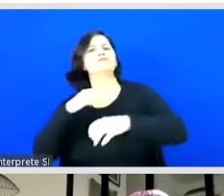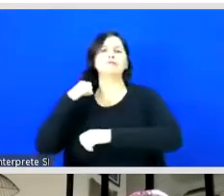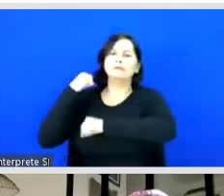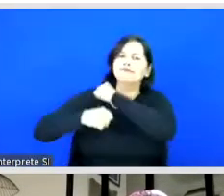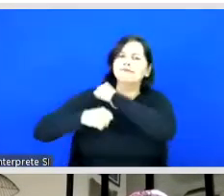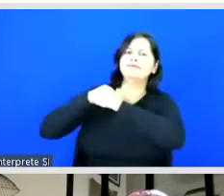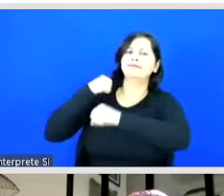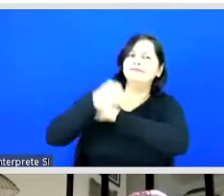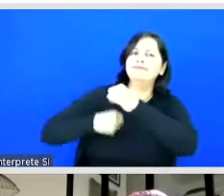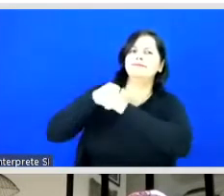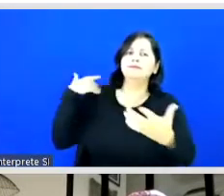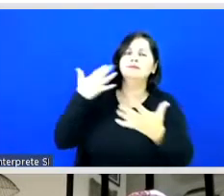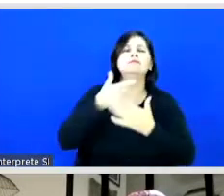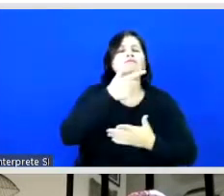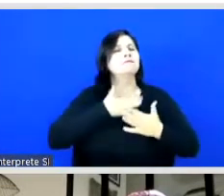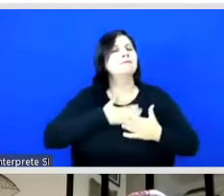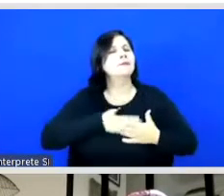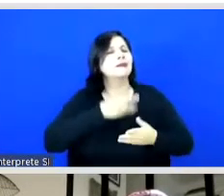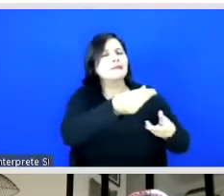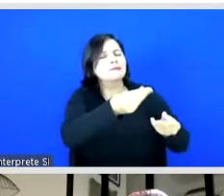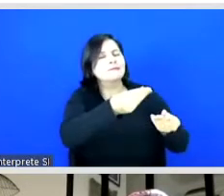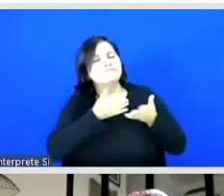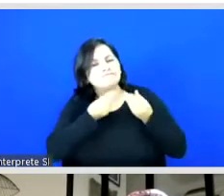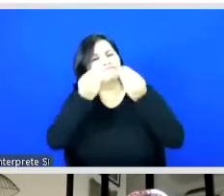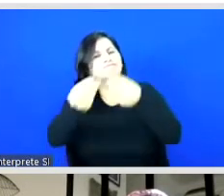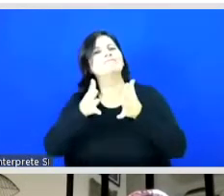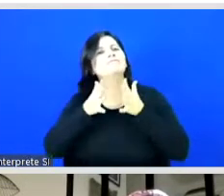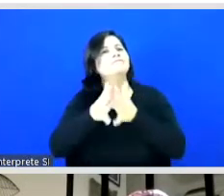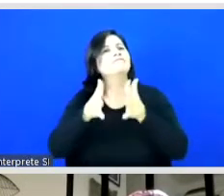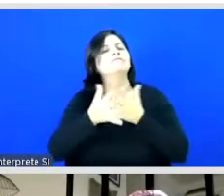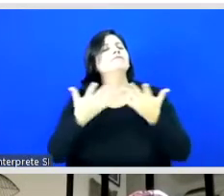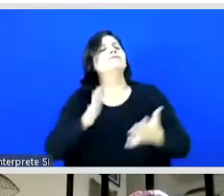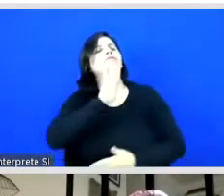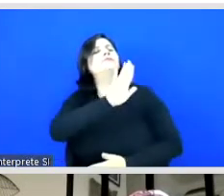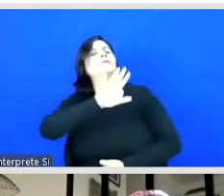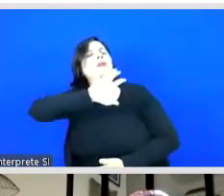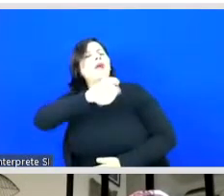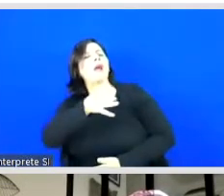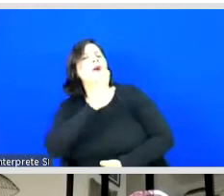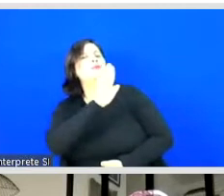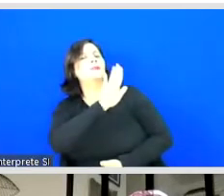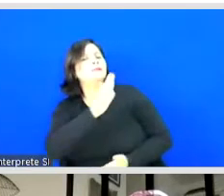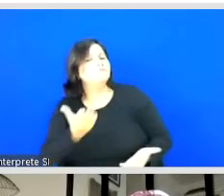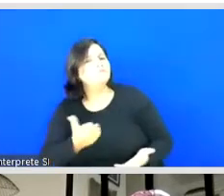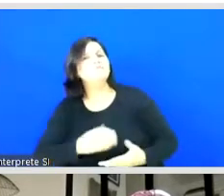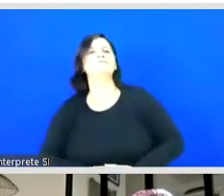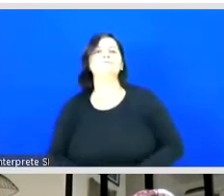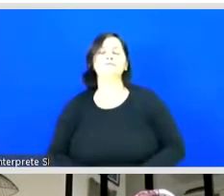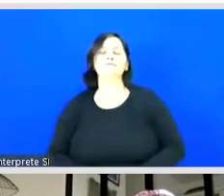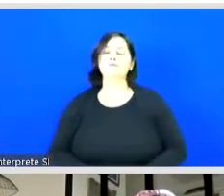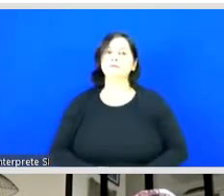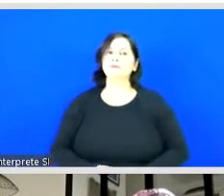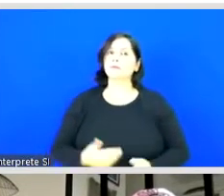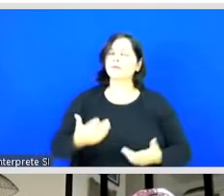how are the ways in which climate change is impacting the women with whom you work in your communities? So you have, the floor is yours, you